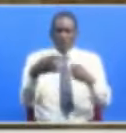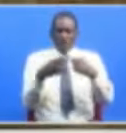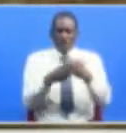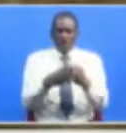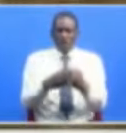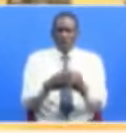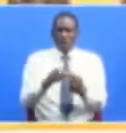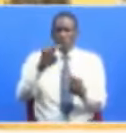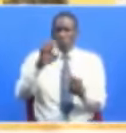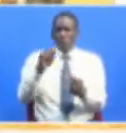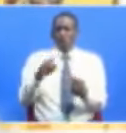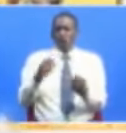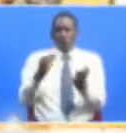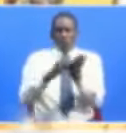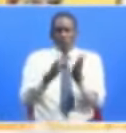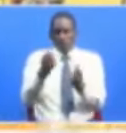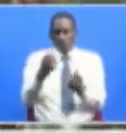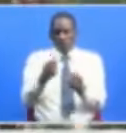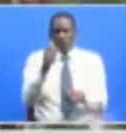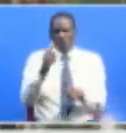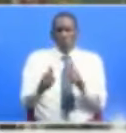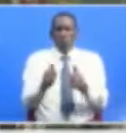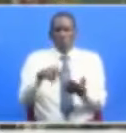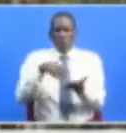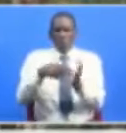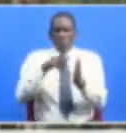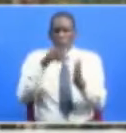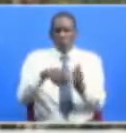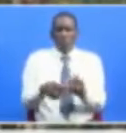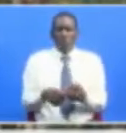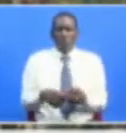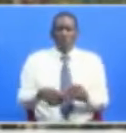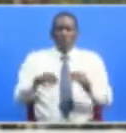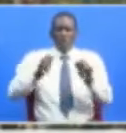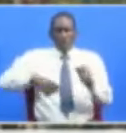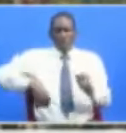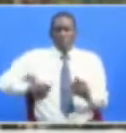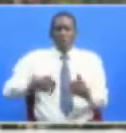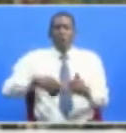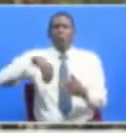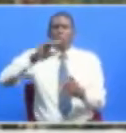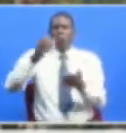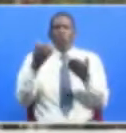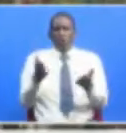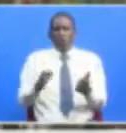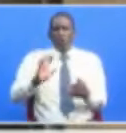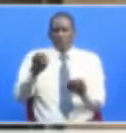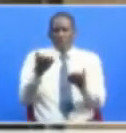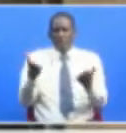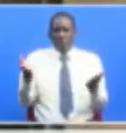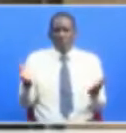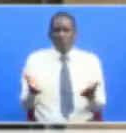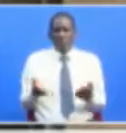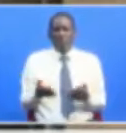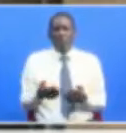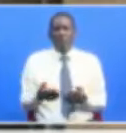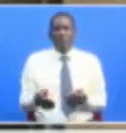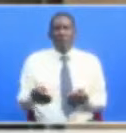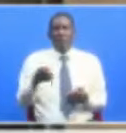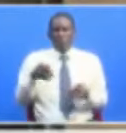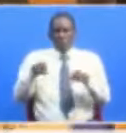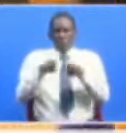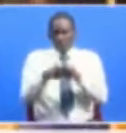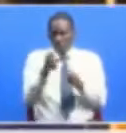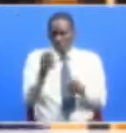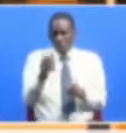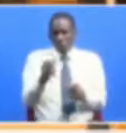units of the Ugandan shilling, which means that they could buy more of the Kenyan products with the same amount